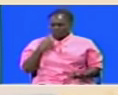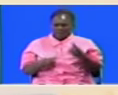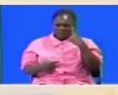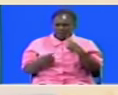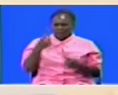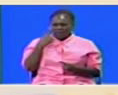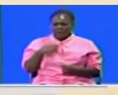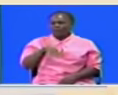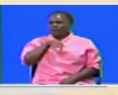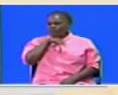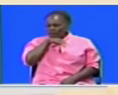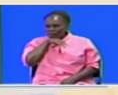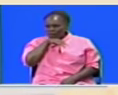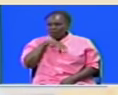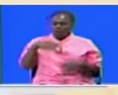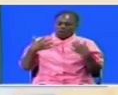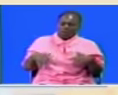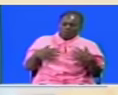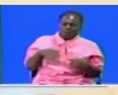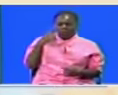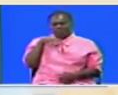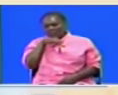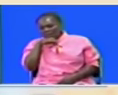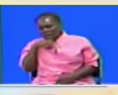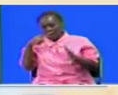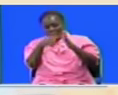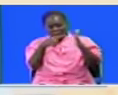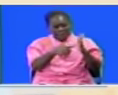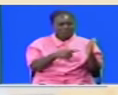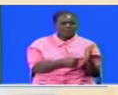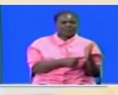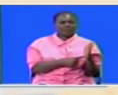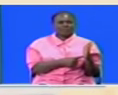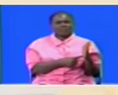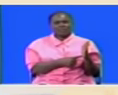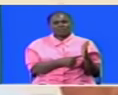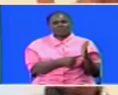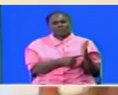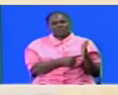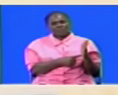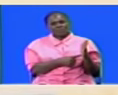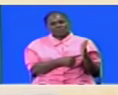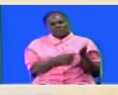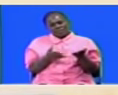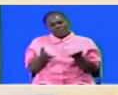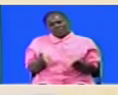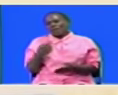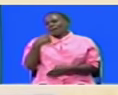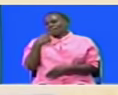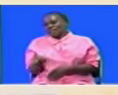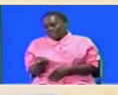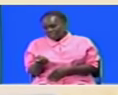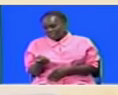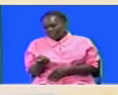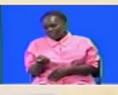ya baba yangu Raila. Sema amefanya namna hii, amefanya namna ile. Hawa nataka kujulisha hawa ya